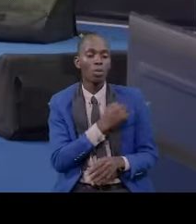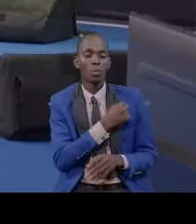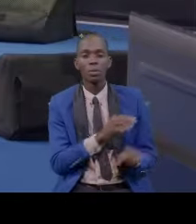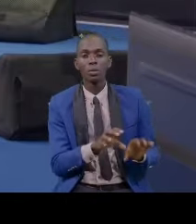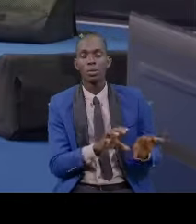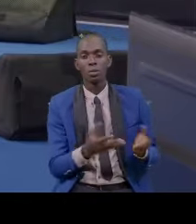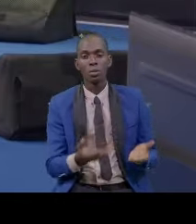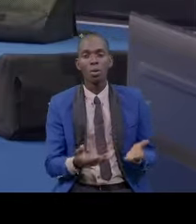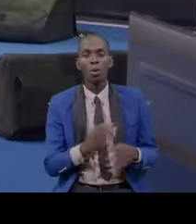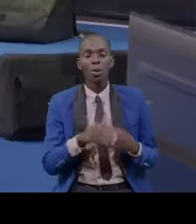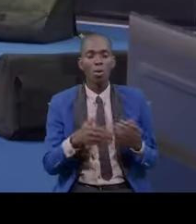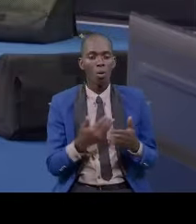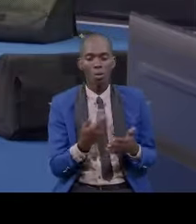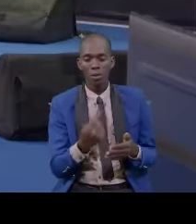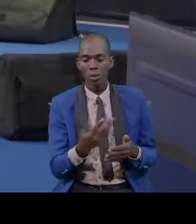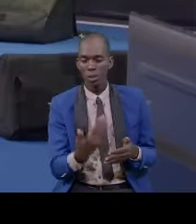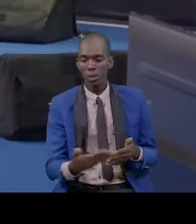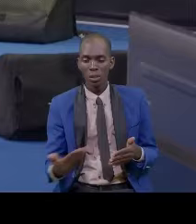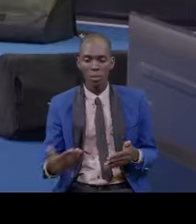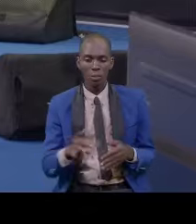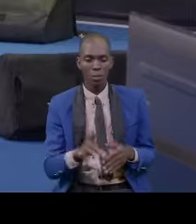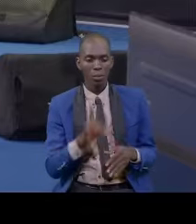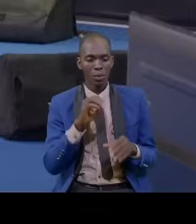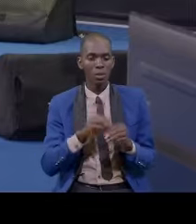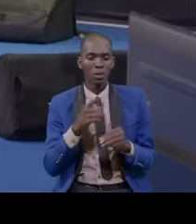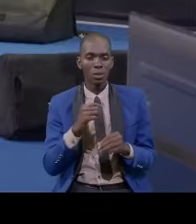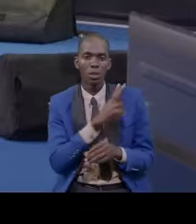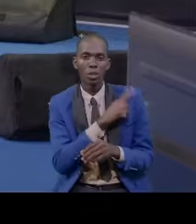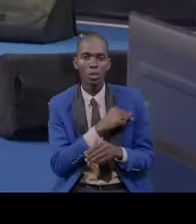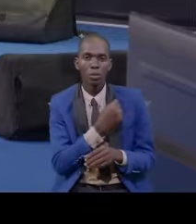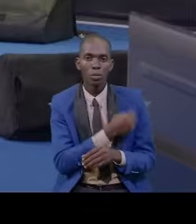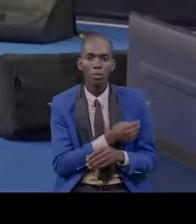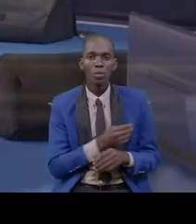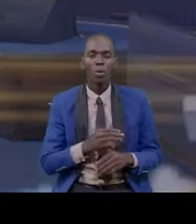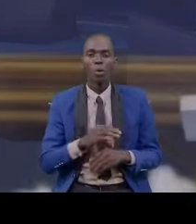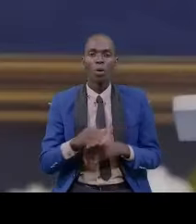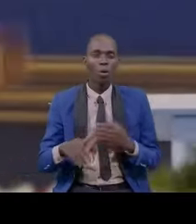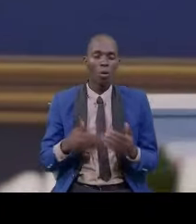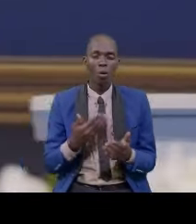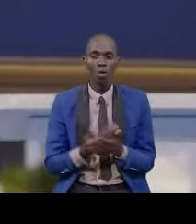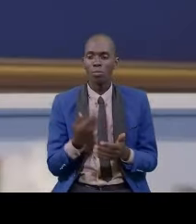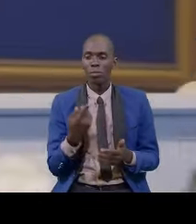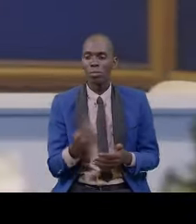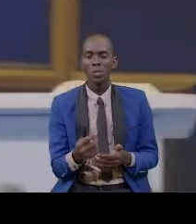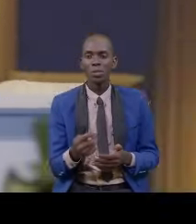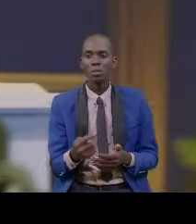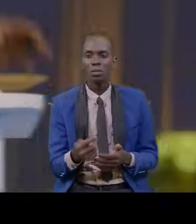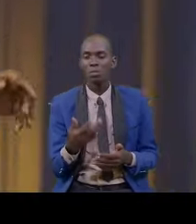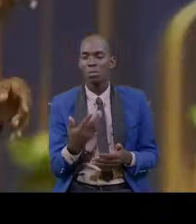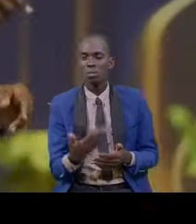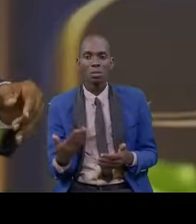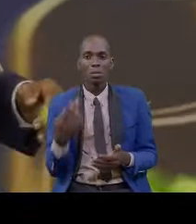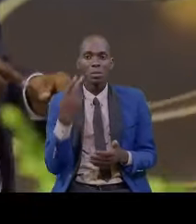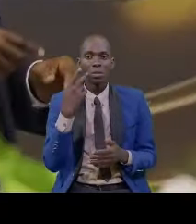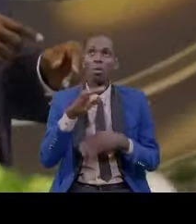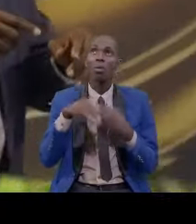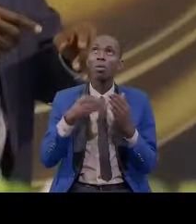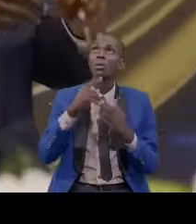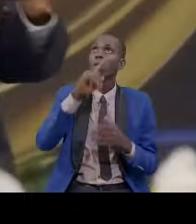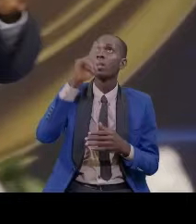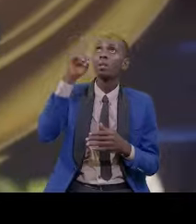your environment. You need to lead people into a new life, a life that can make their reception of the